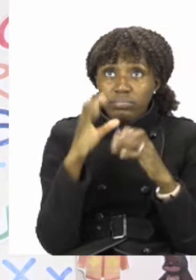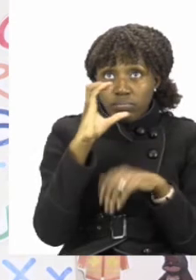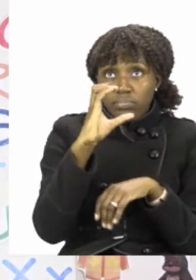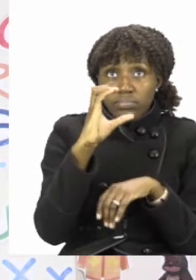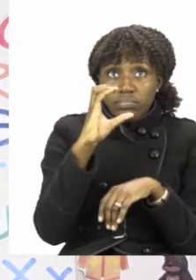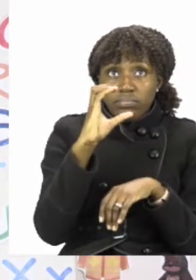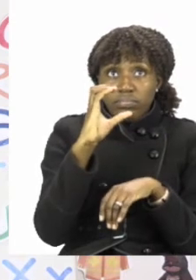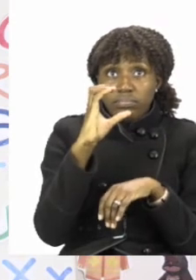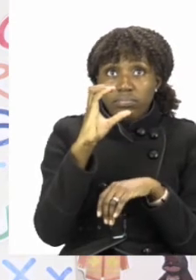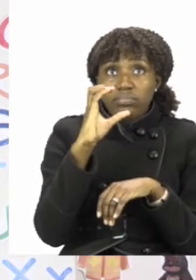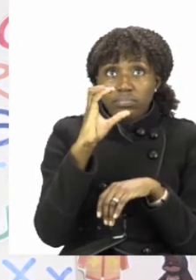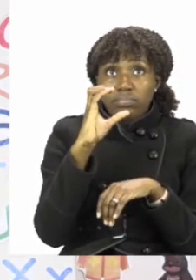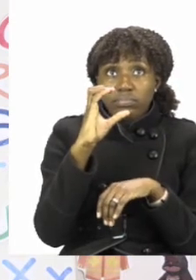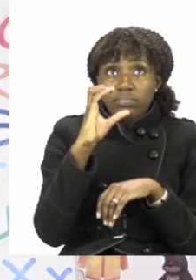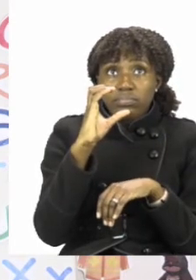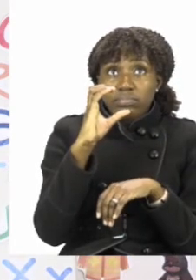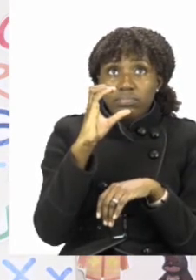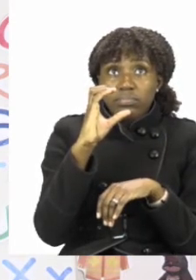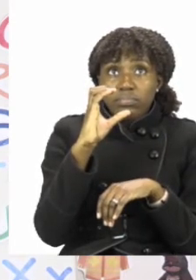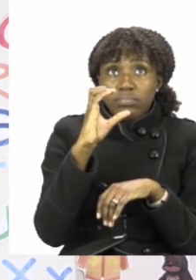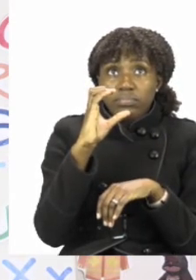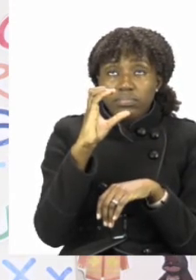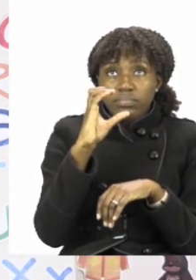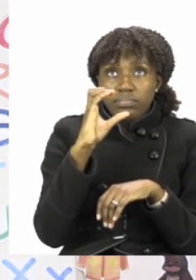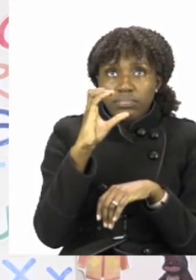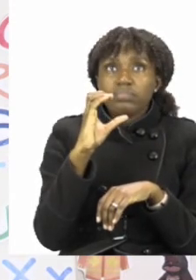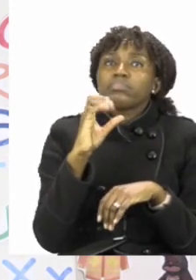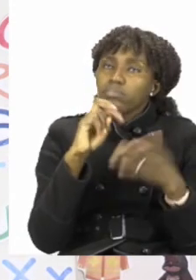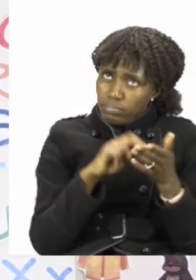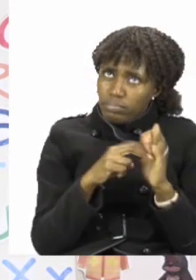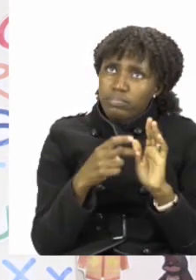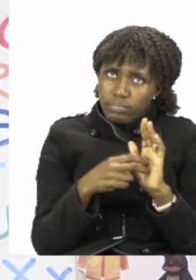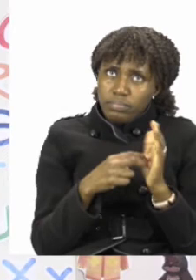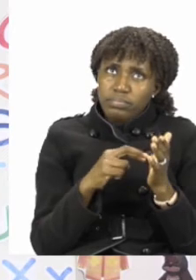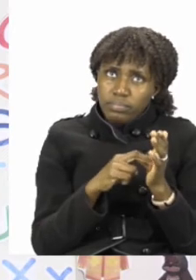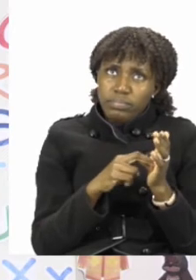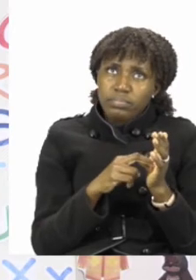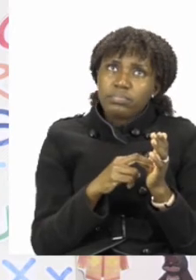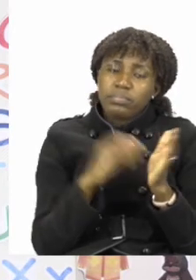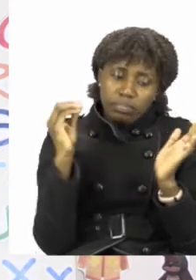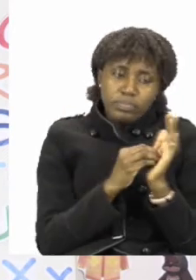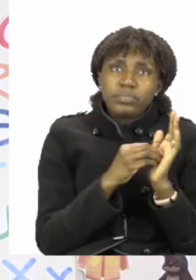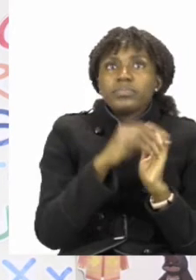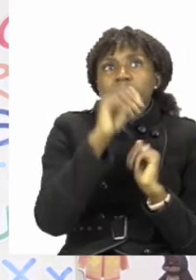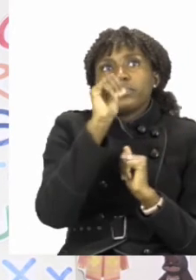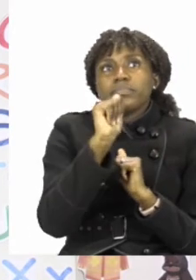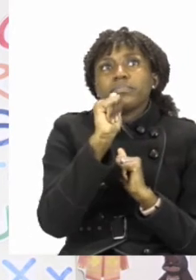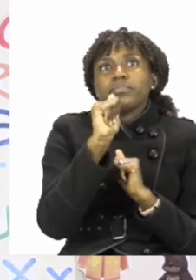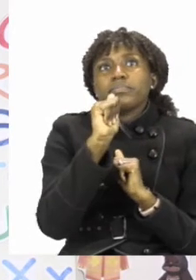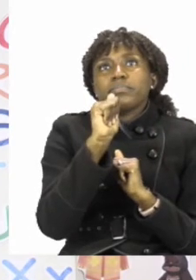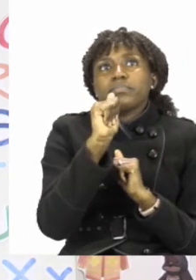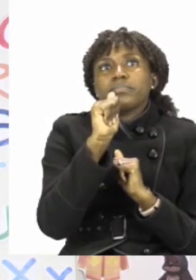a C at the beginning. So if we look for the letter C, we